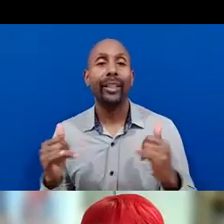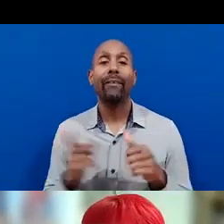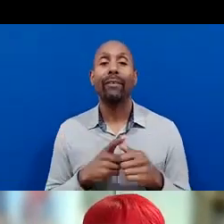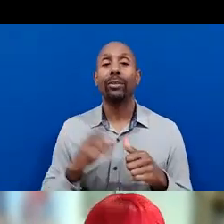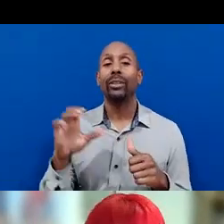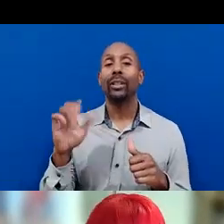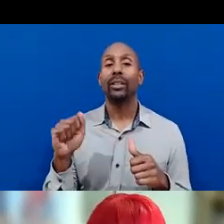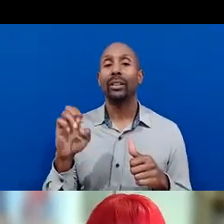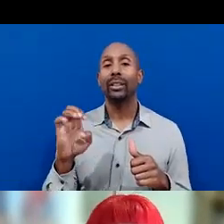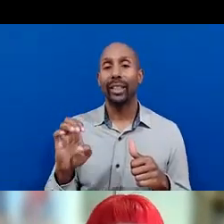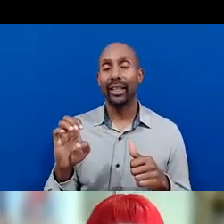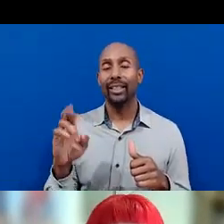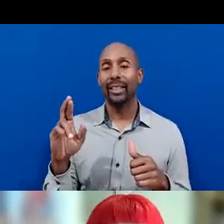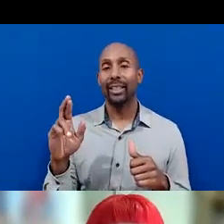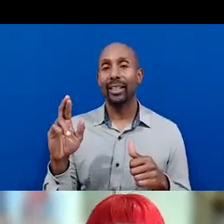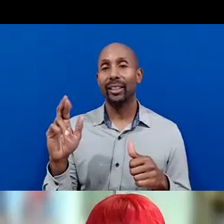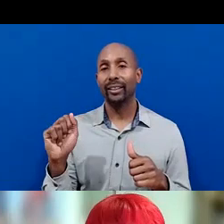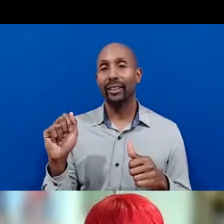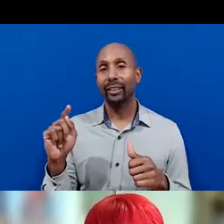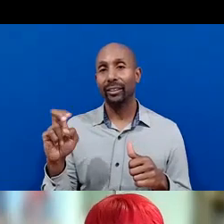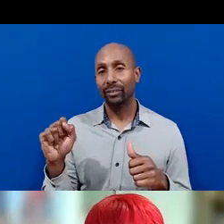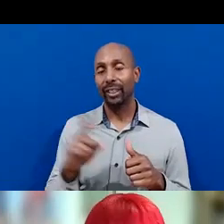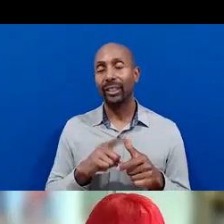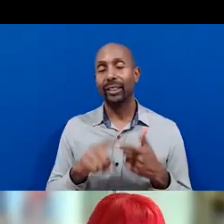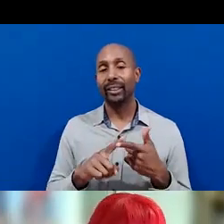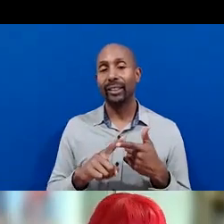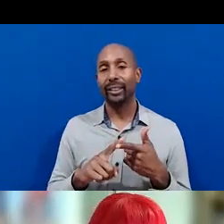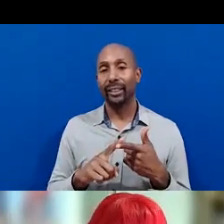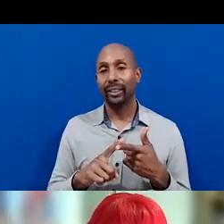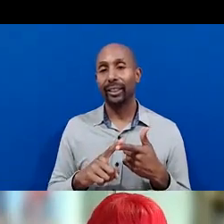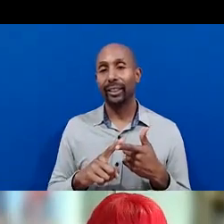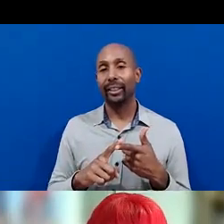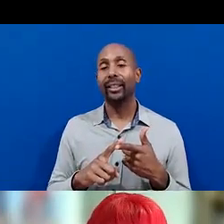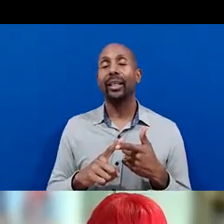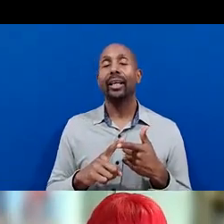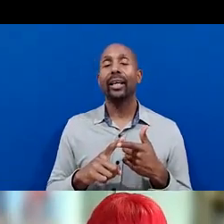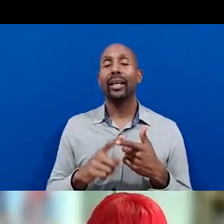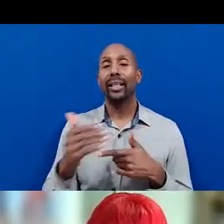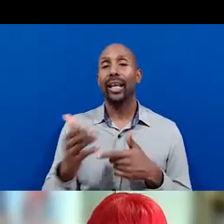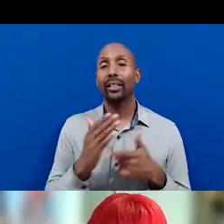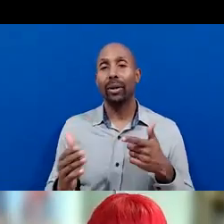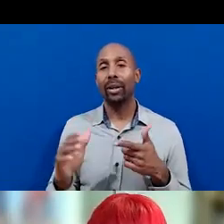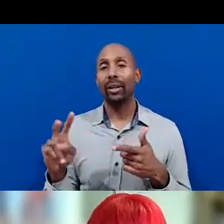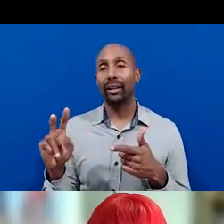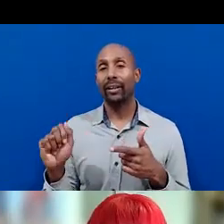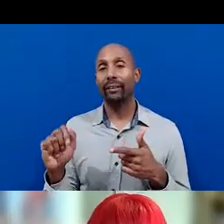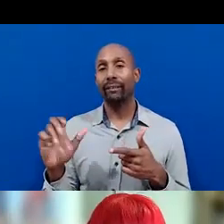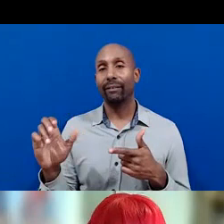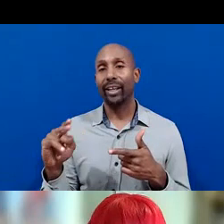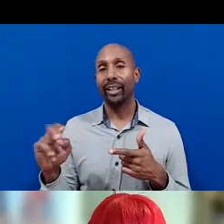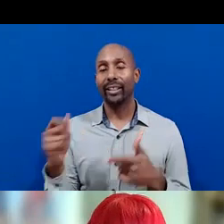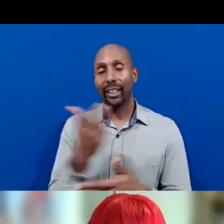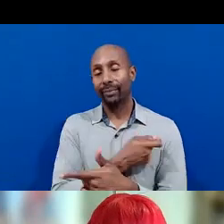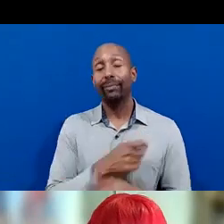into vaccines. Again, please feel free to ask questions. I much prefer engagement. Often